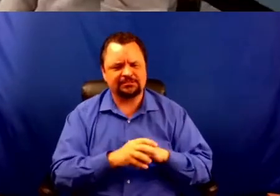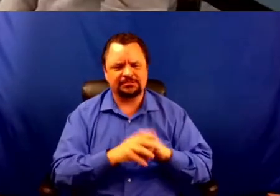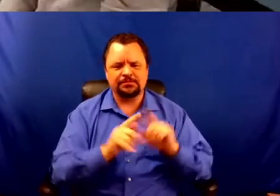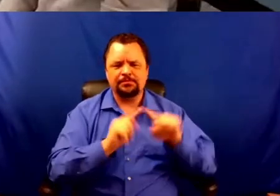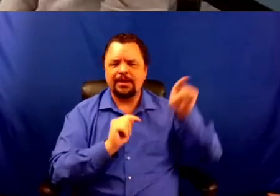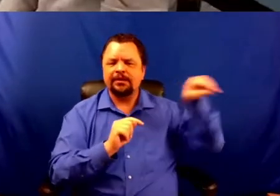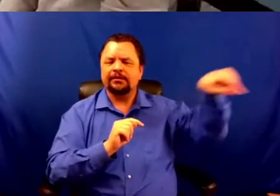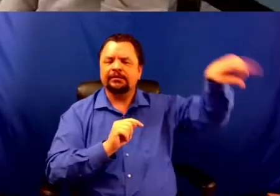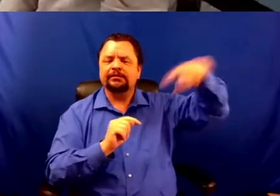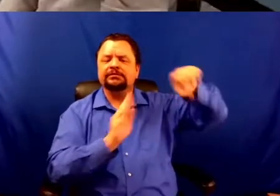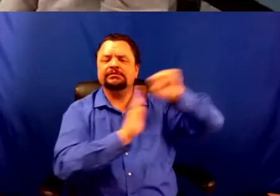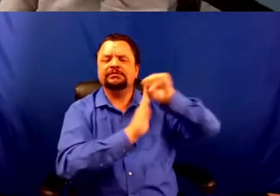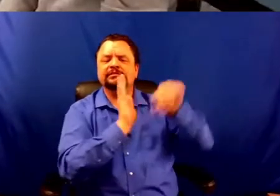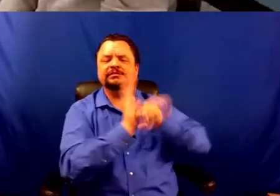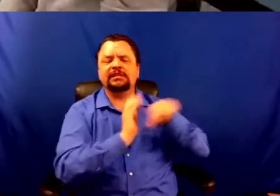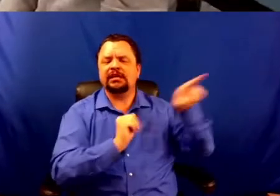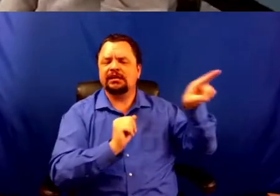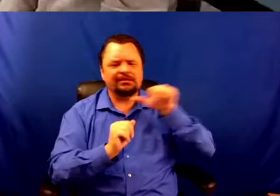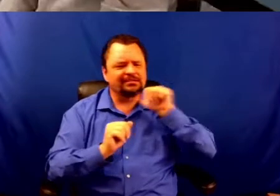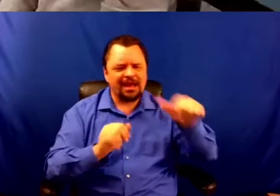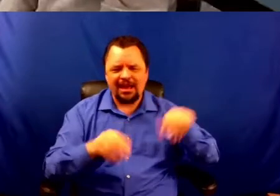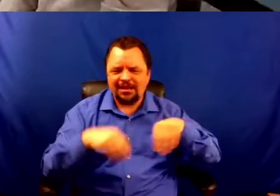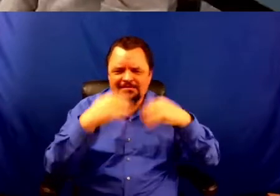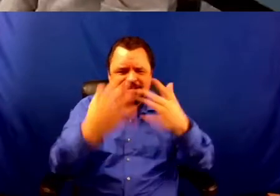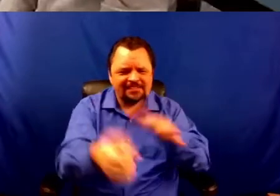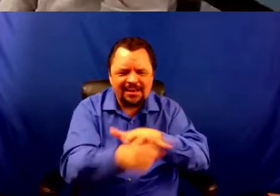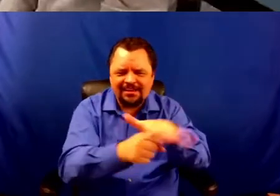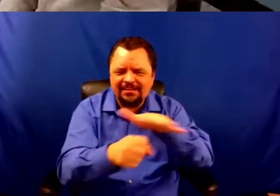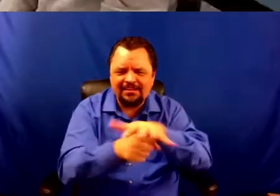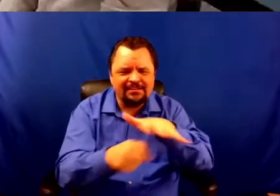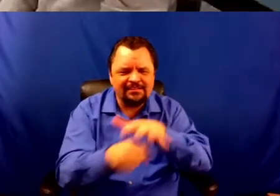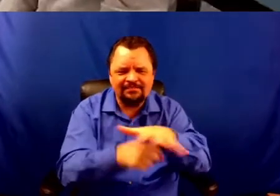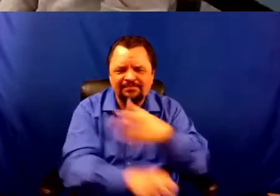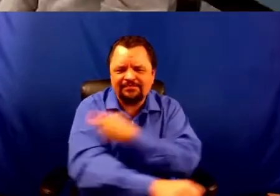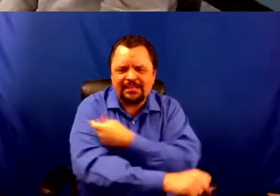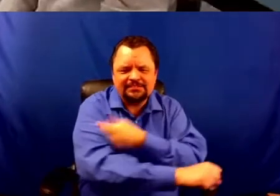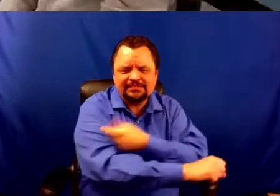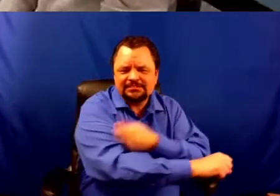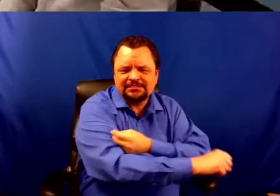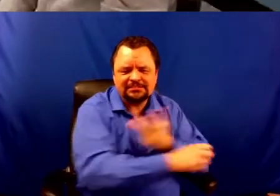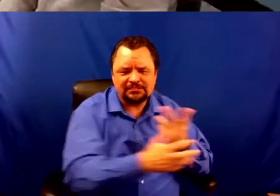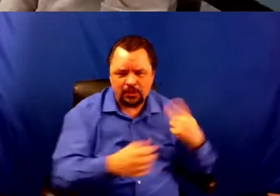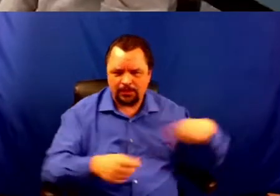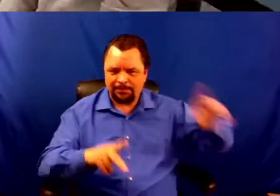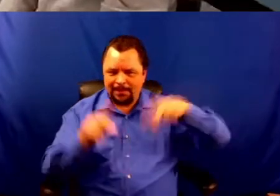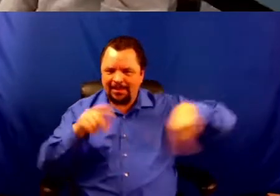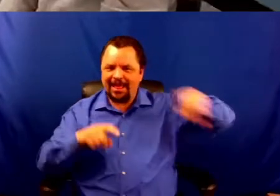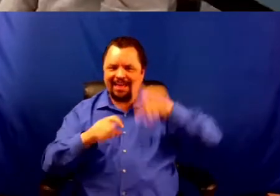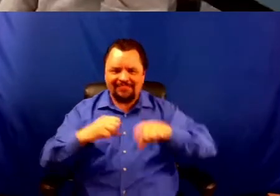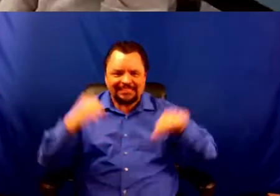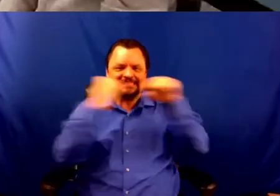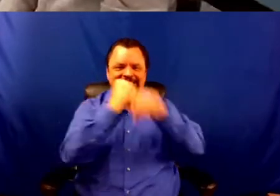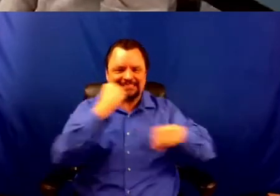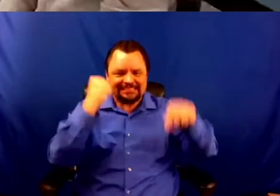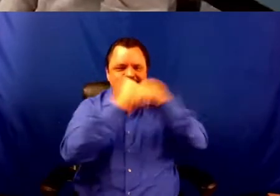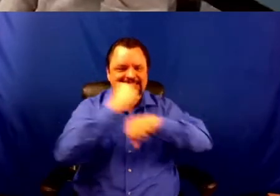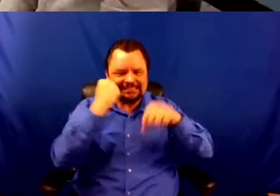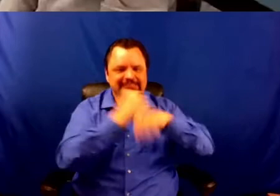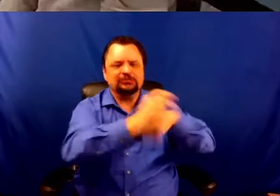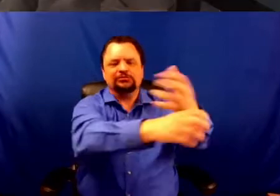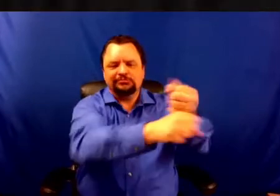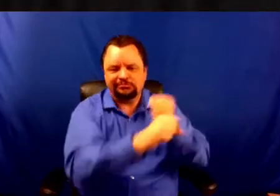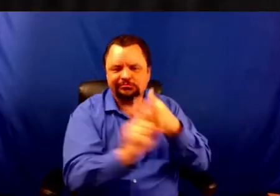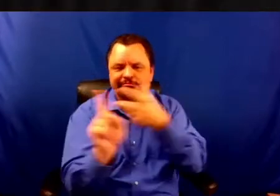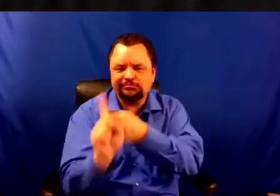for somebody to say that we're not fighting for our residents is wrong. Any more than you are, but punishing Polis